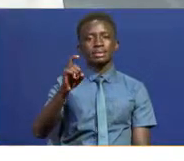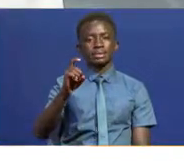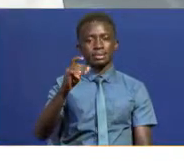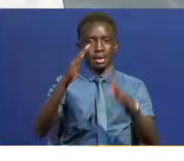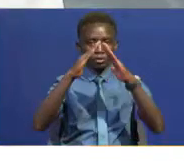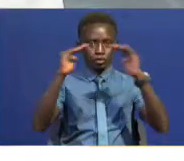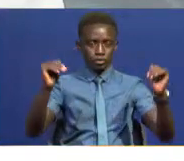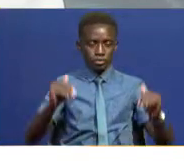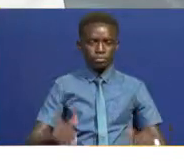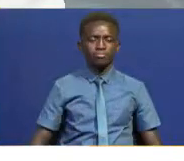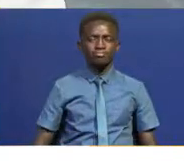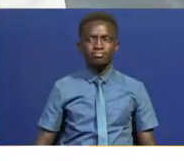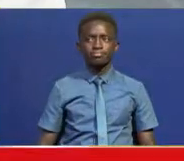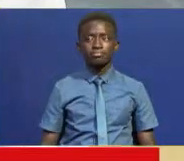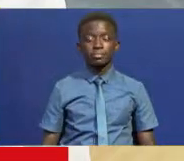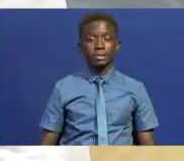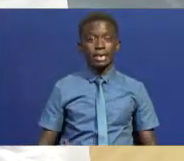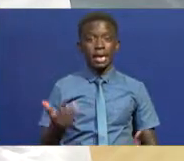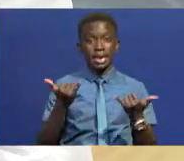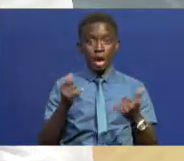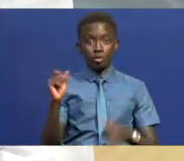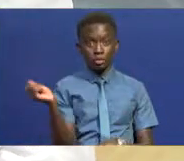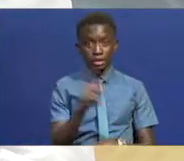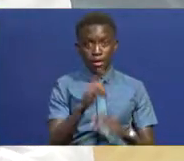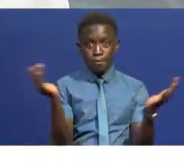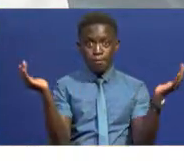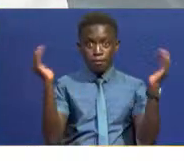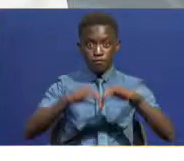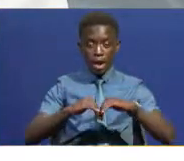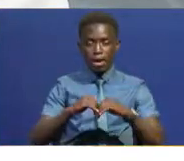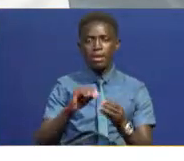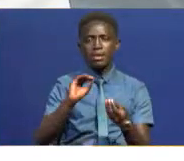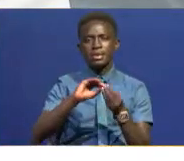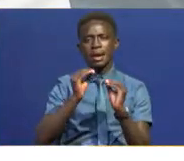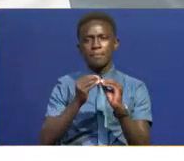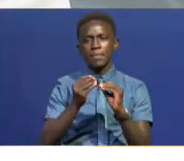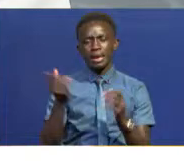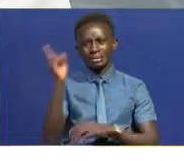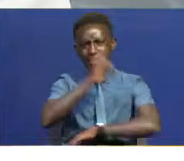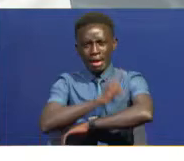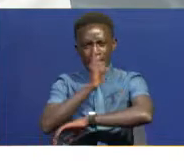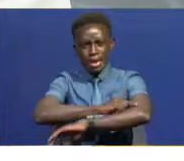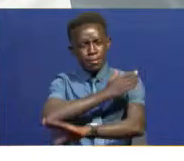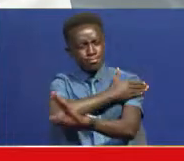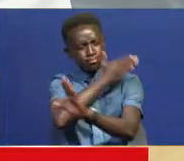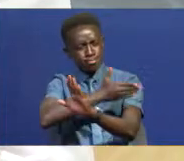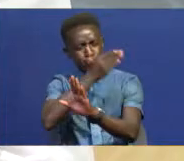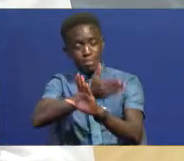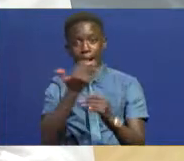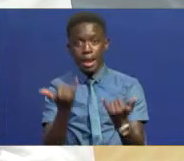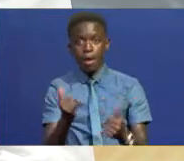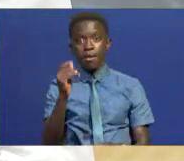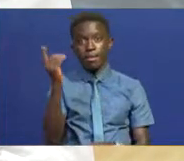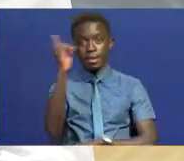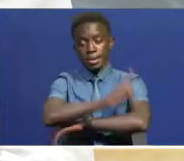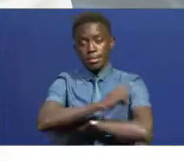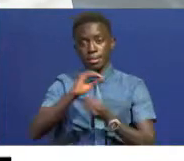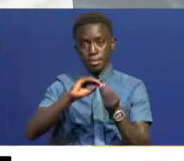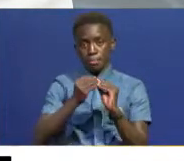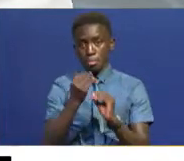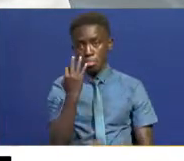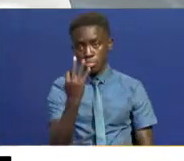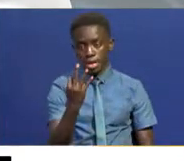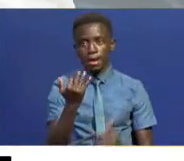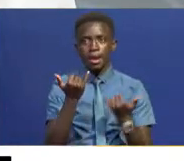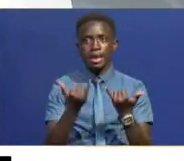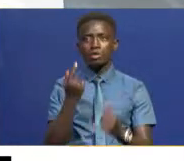Well, the wage bill conference enters day three in the county of Nairobi, and we're now crossing over to the Bomas of Kenya. Council